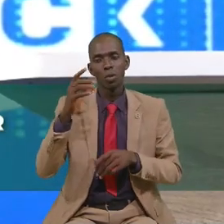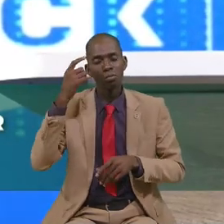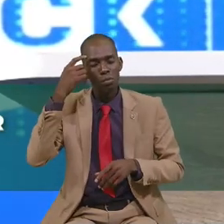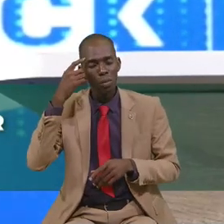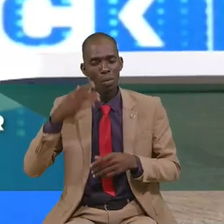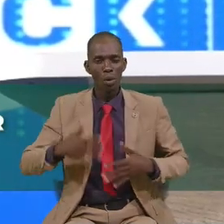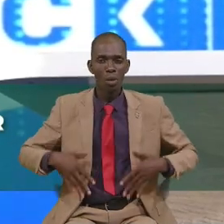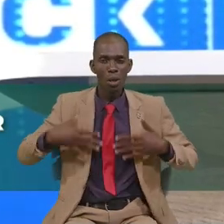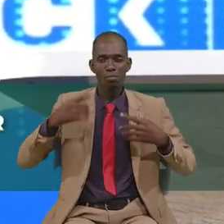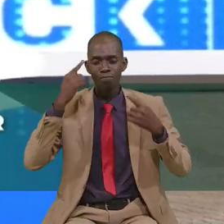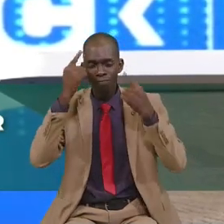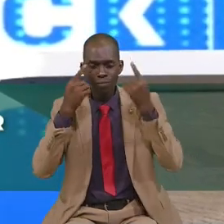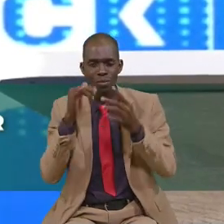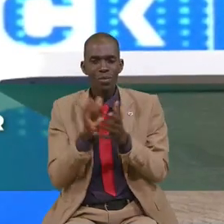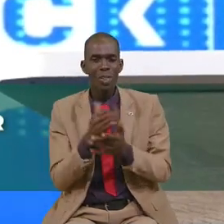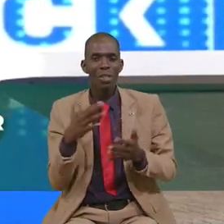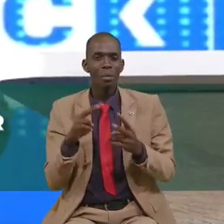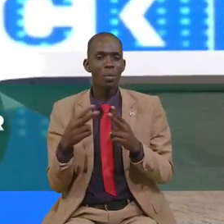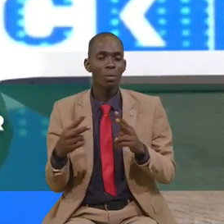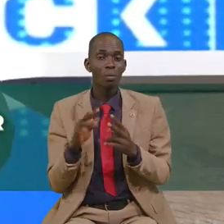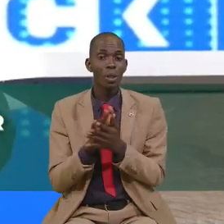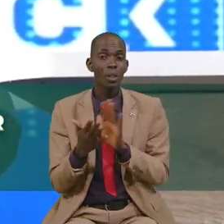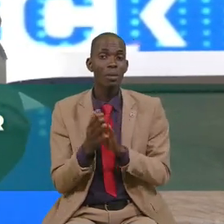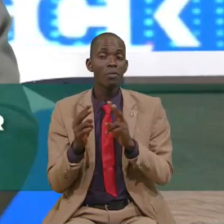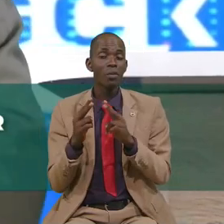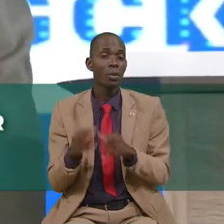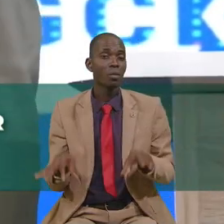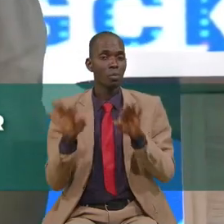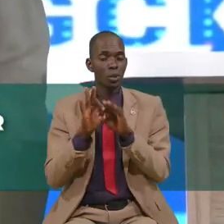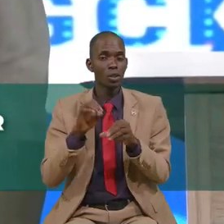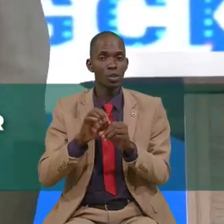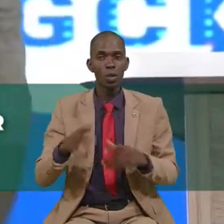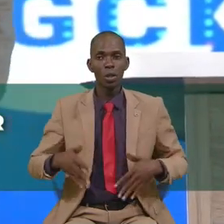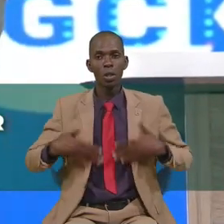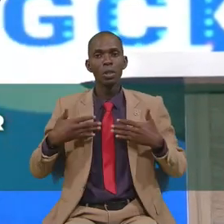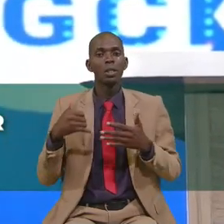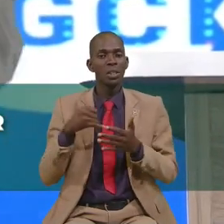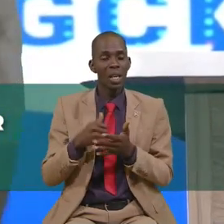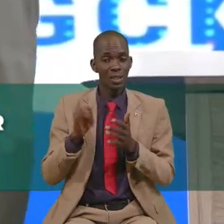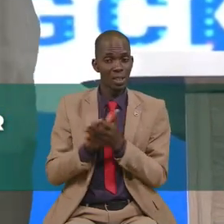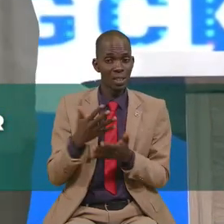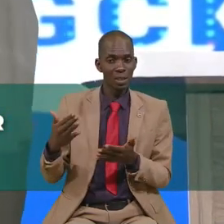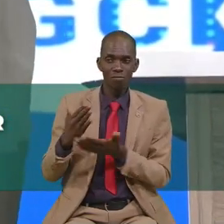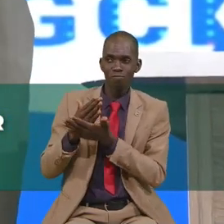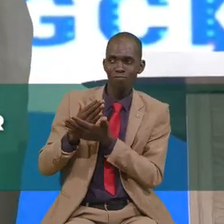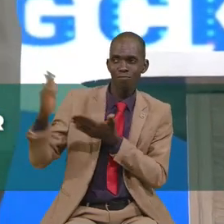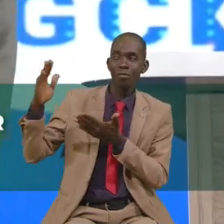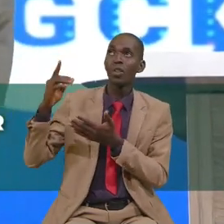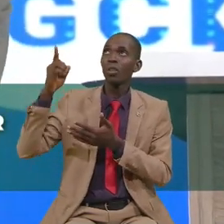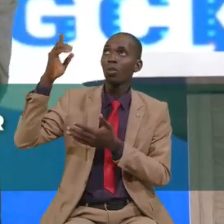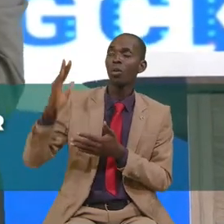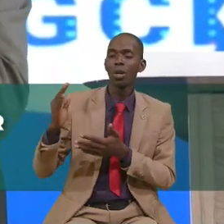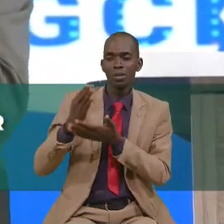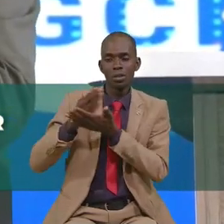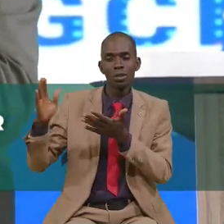so important in your life, it chills out the Almighty God and the calling of God in your